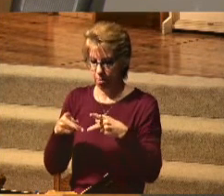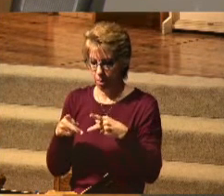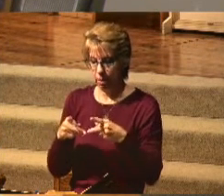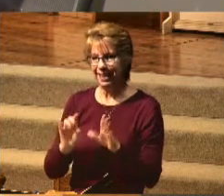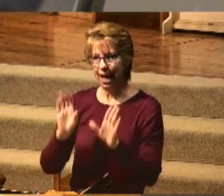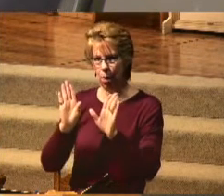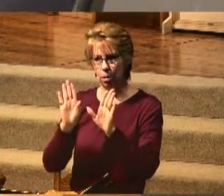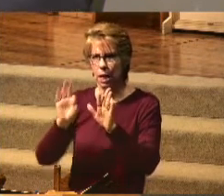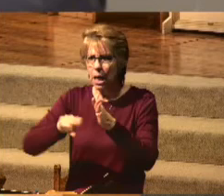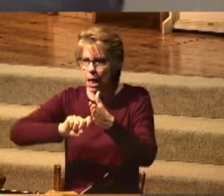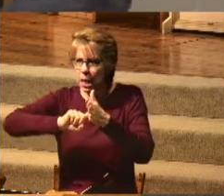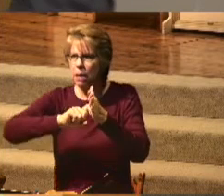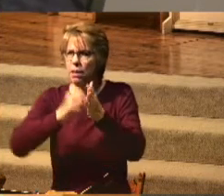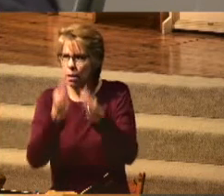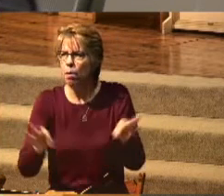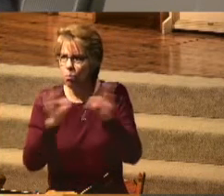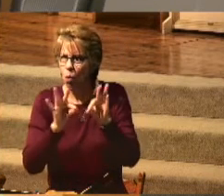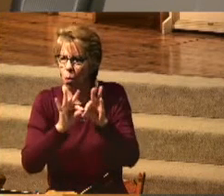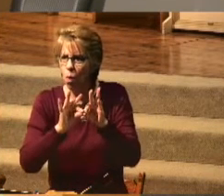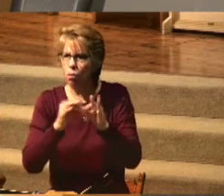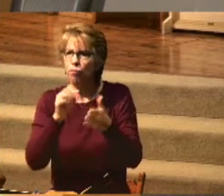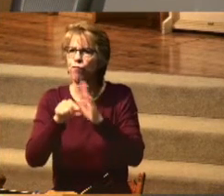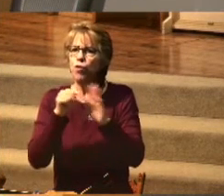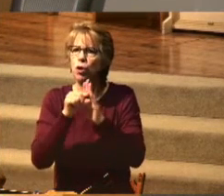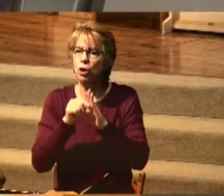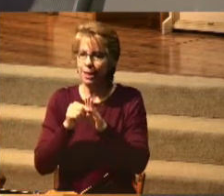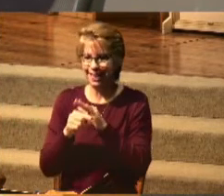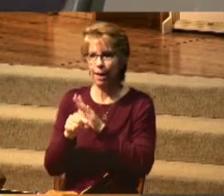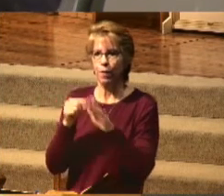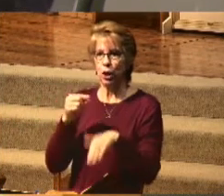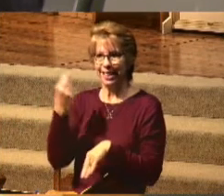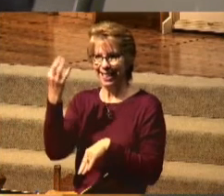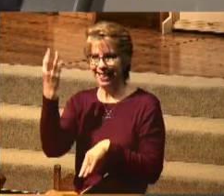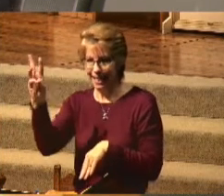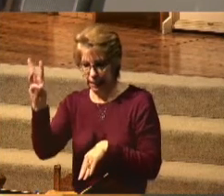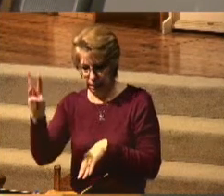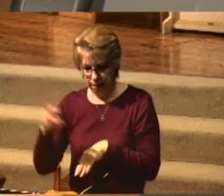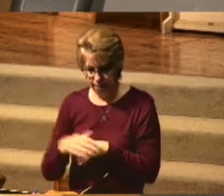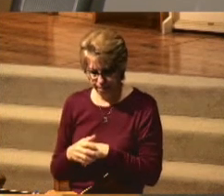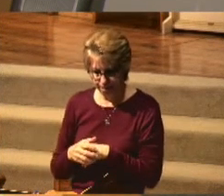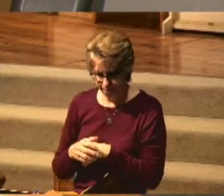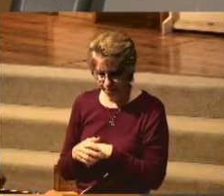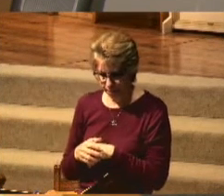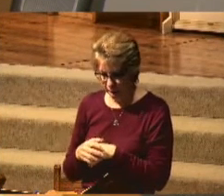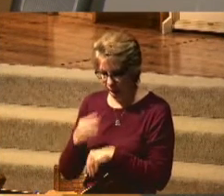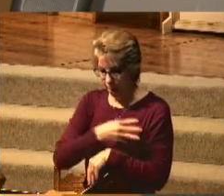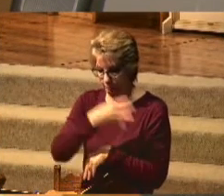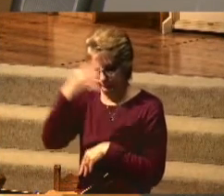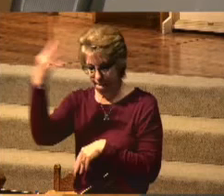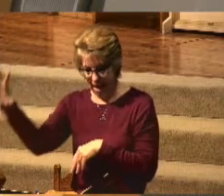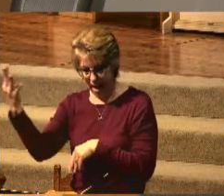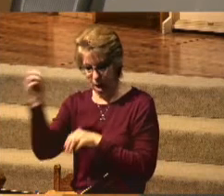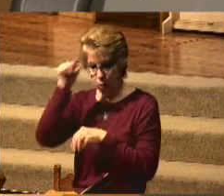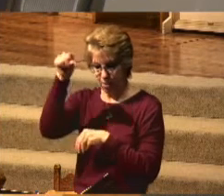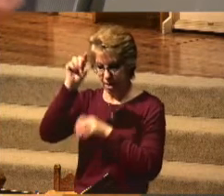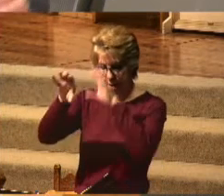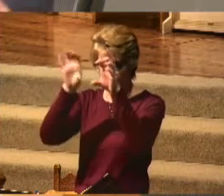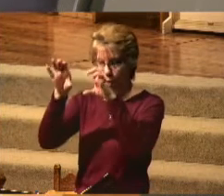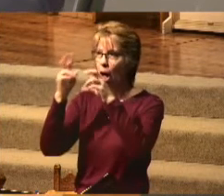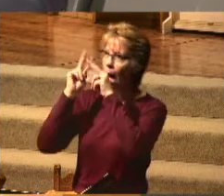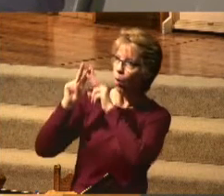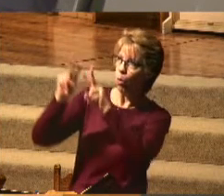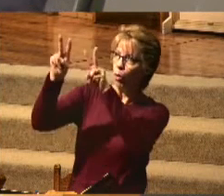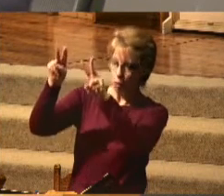verse is verse 16. And the bow shall be in the cloud, and I will look upon